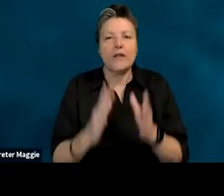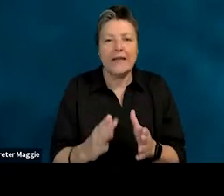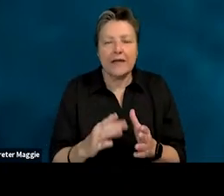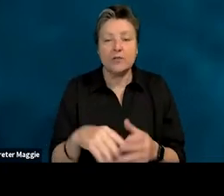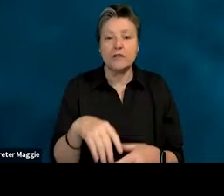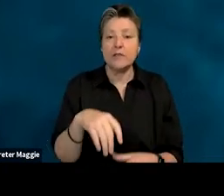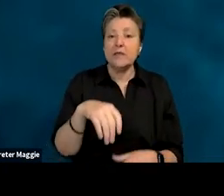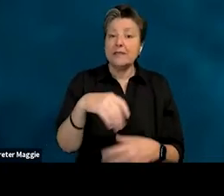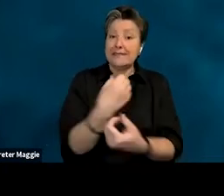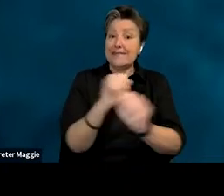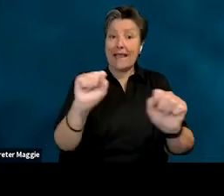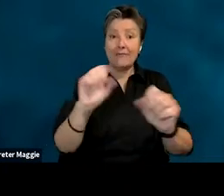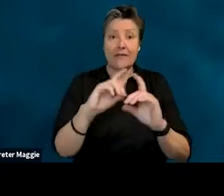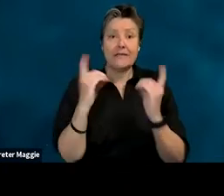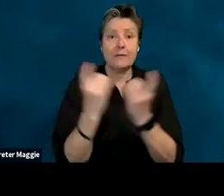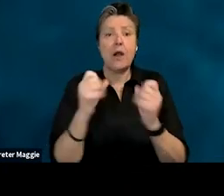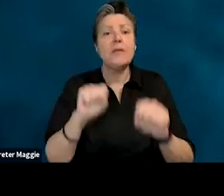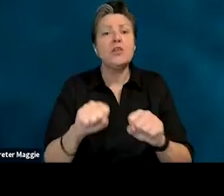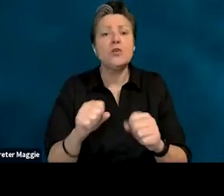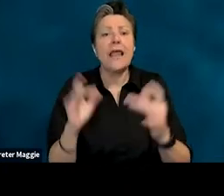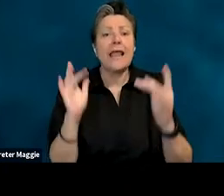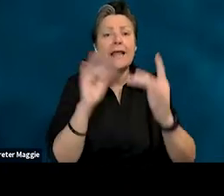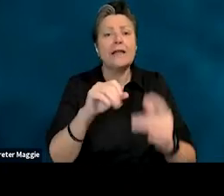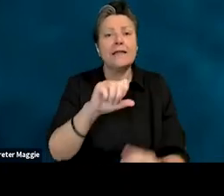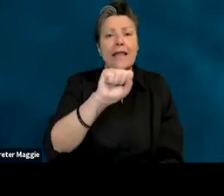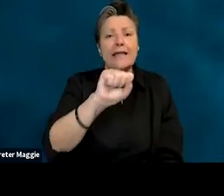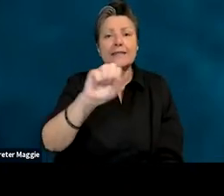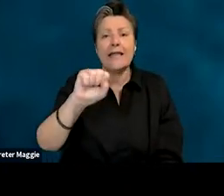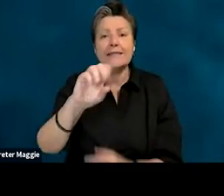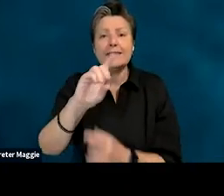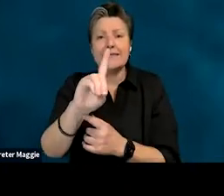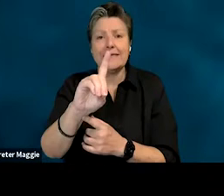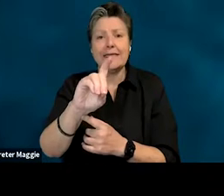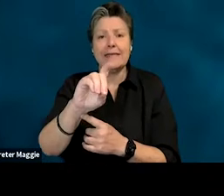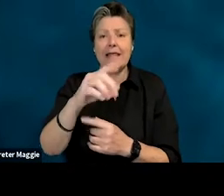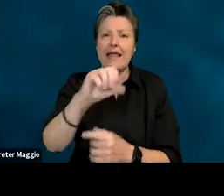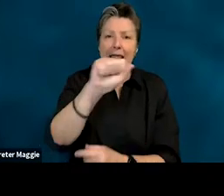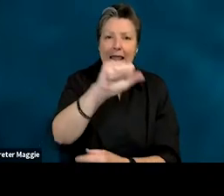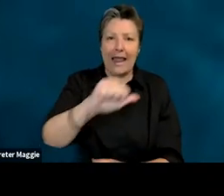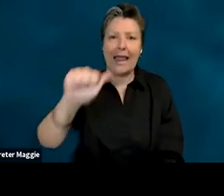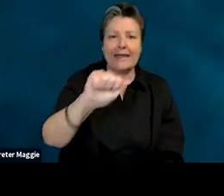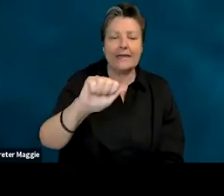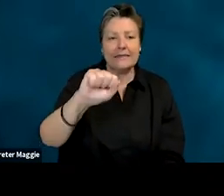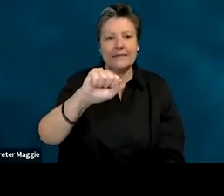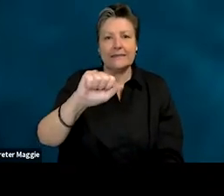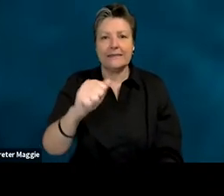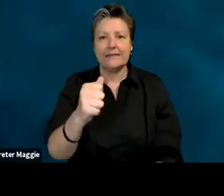department. And you can reach them at ssd@sagafter.org.